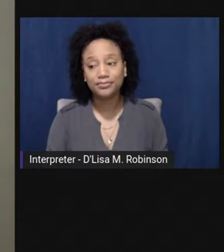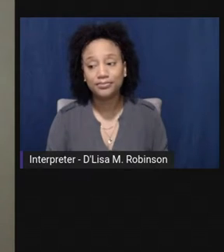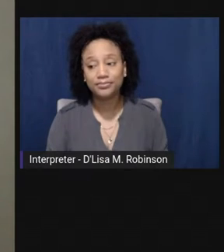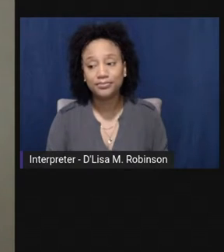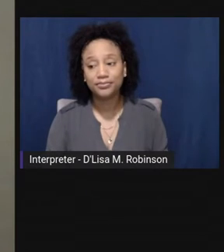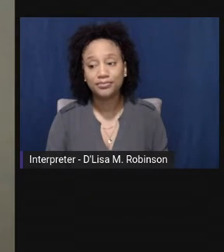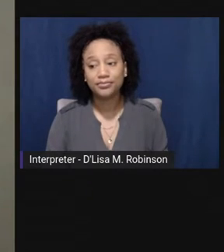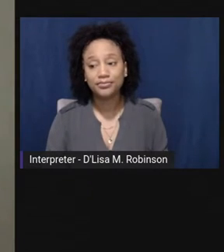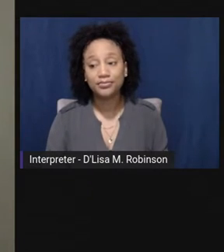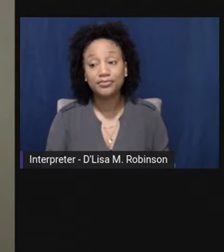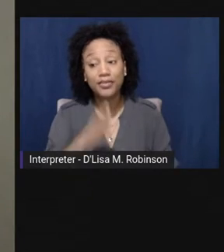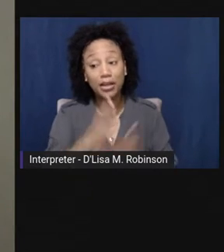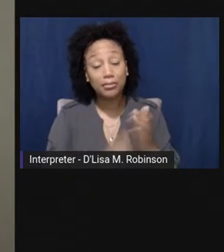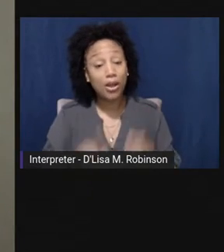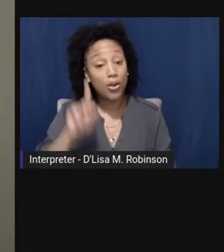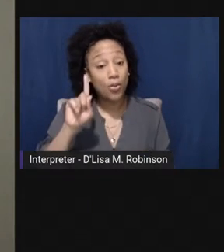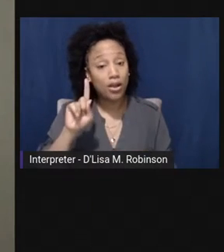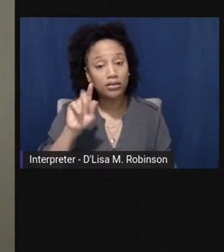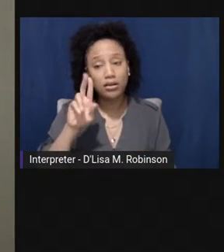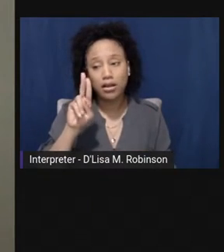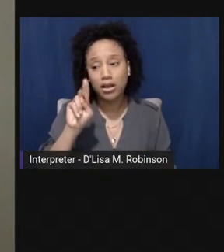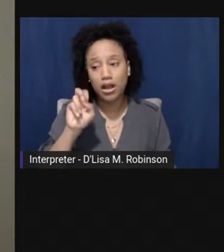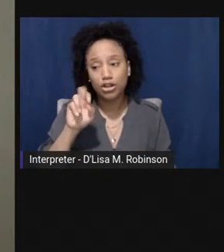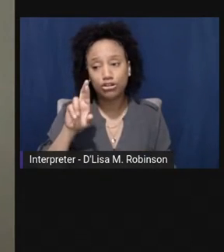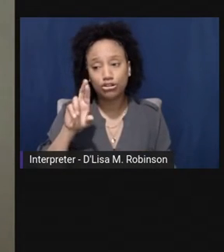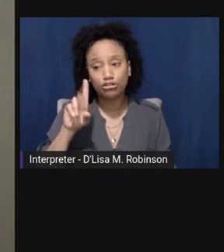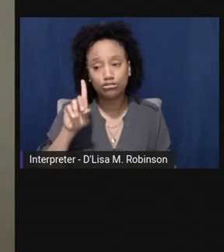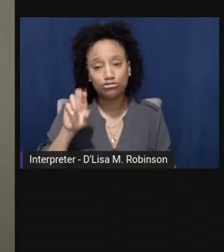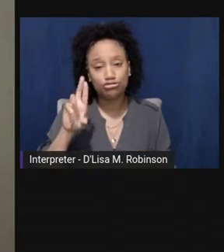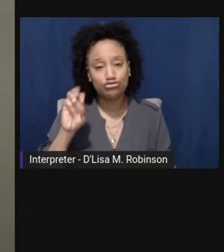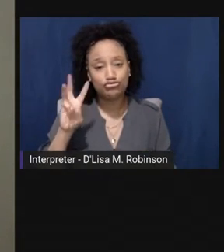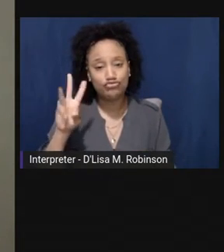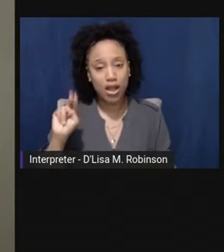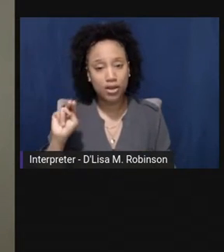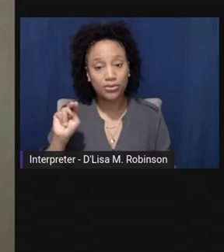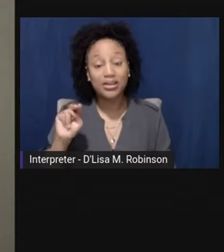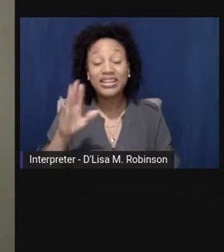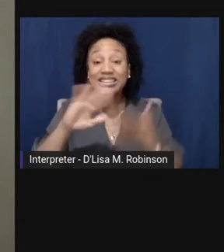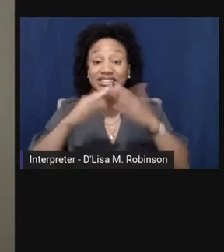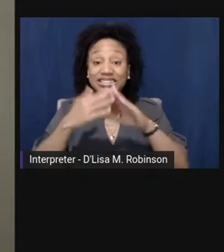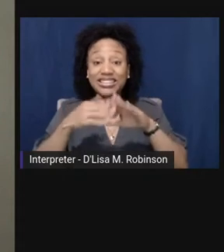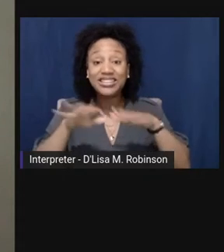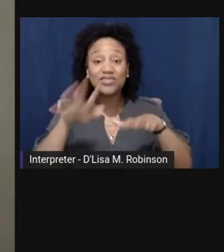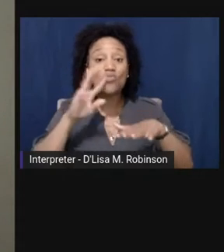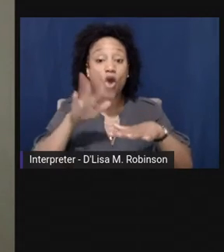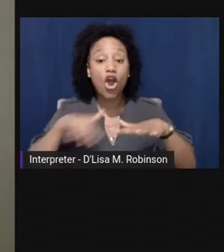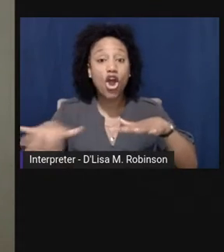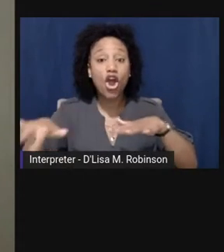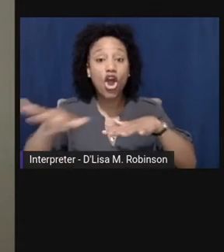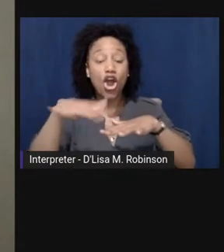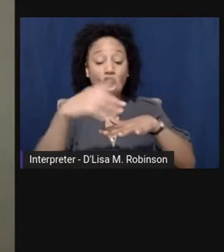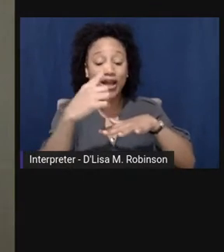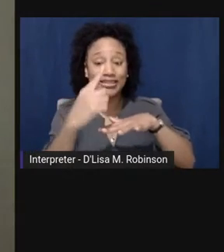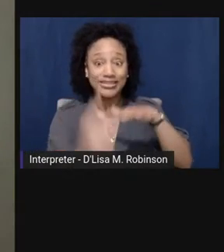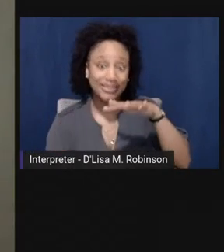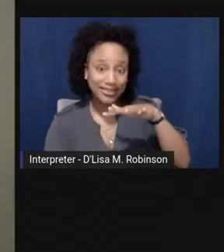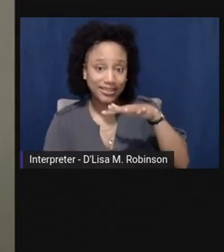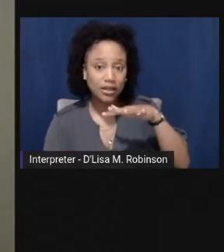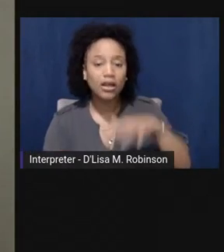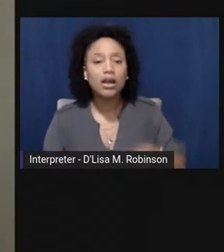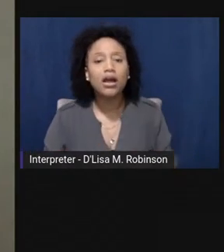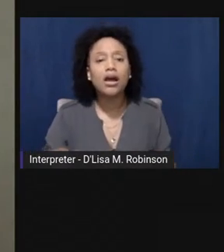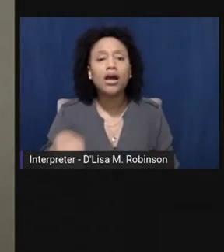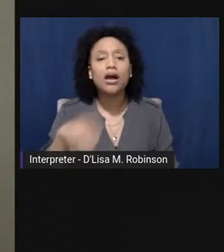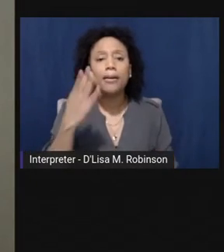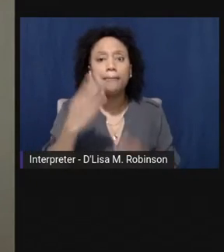With part one, Underdrown, a city is sinking into the sea as a Black public intellectual obsesses over